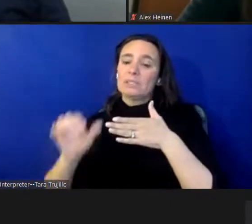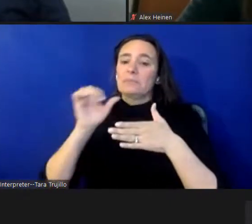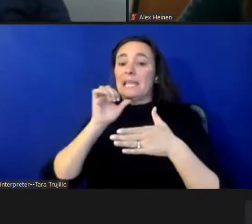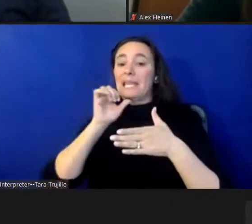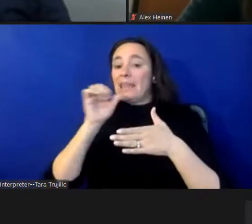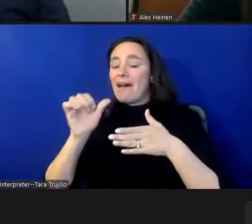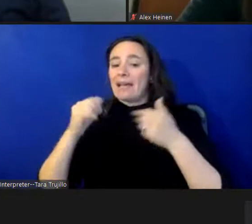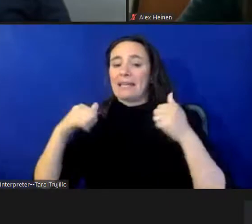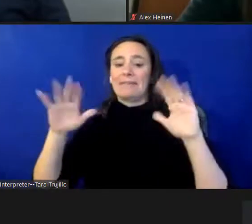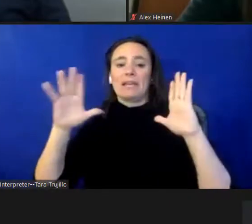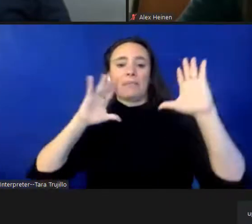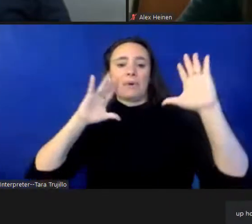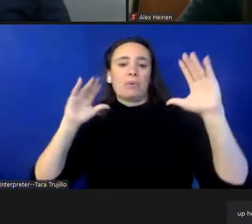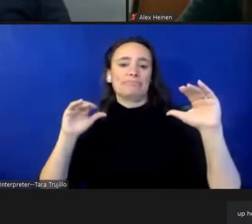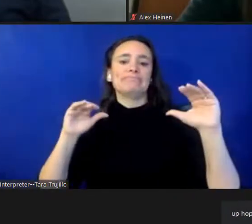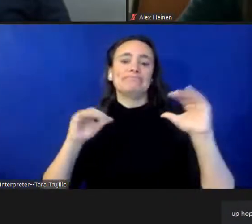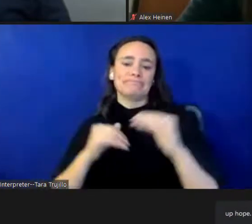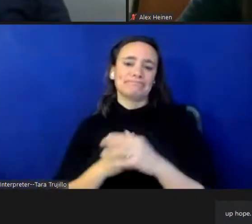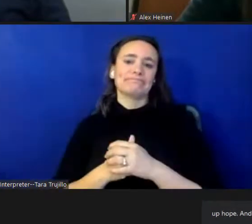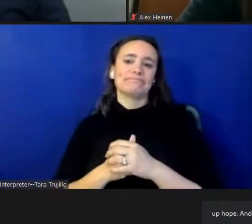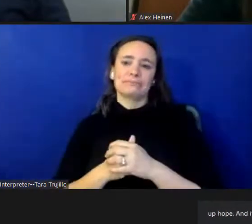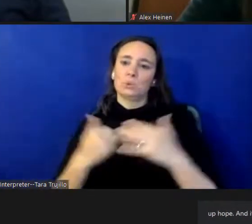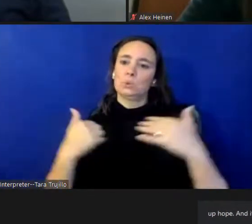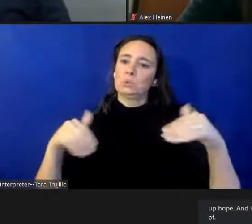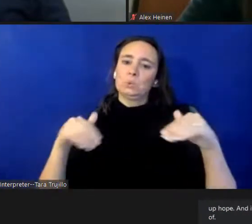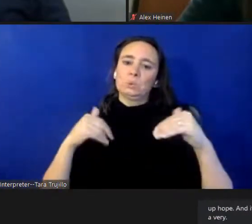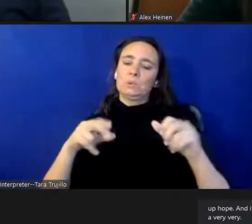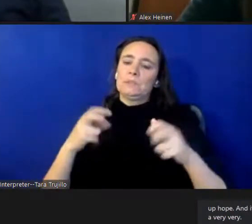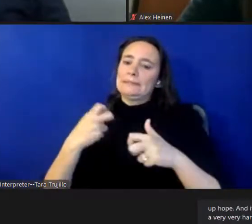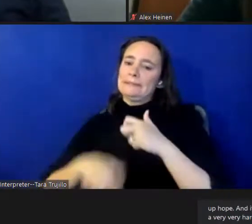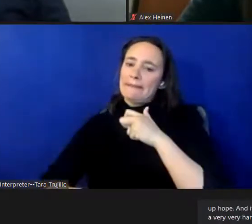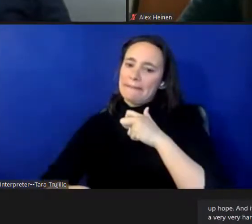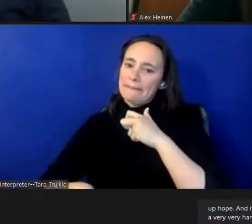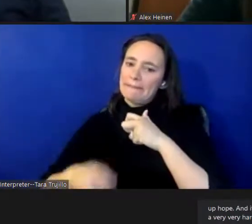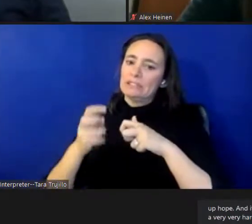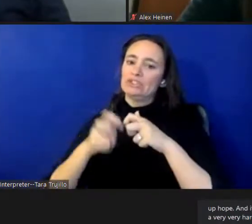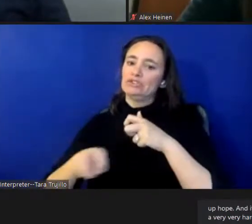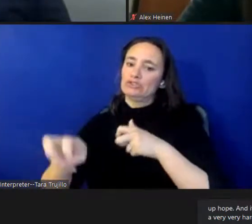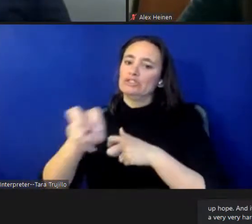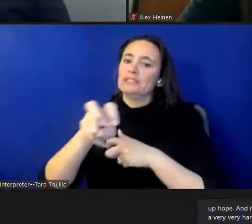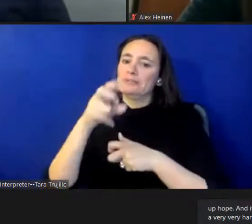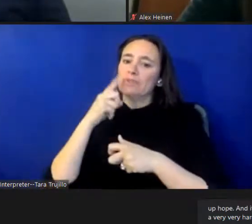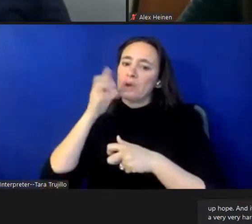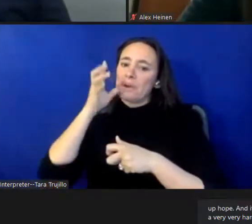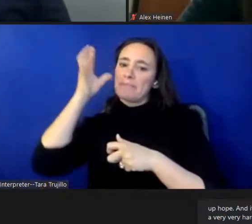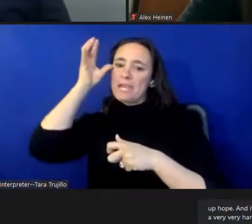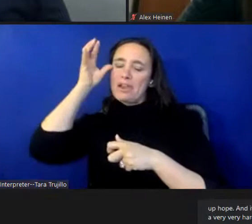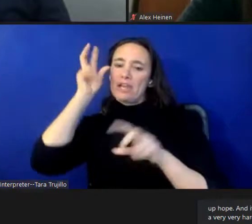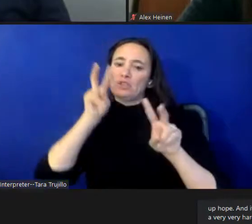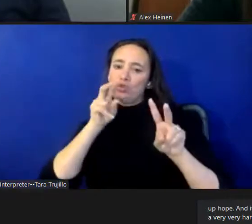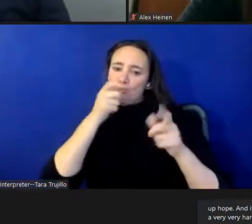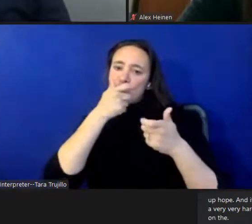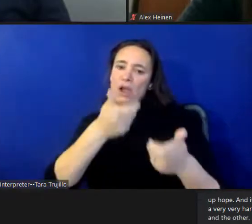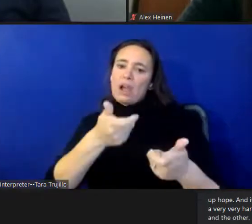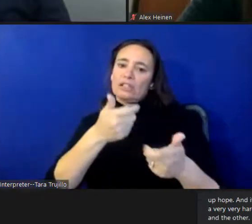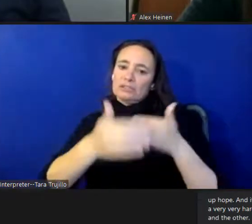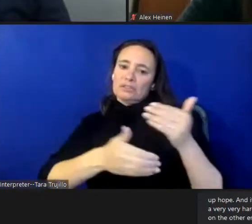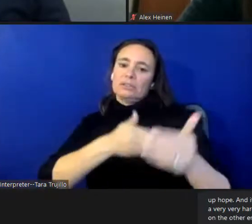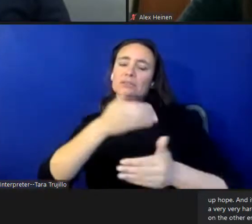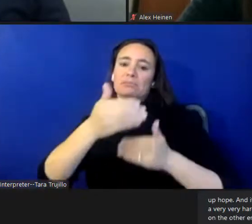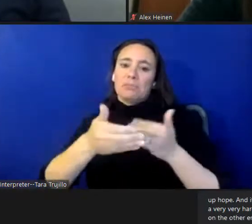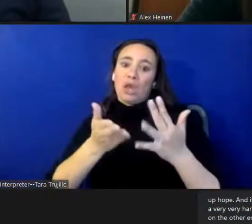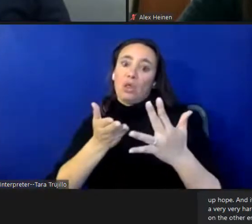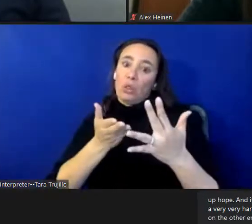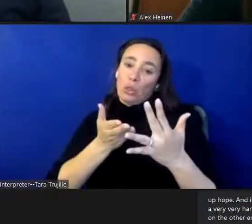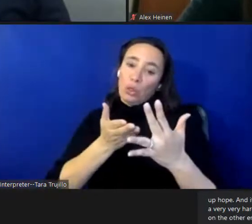And it's a hard journey as a parent, a very, very hard journey, but coming out of it on the other end, when